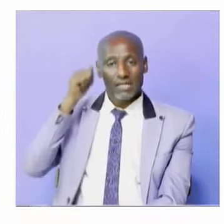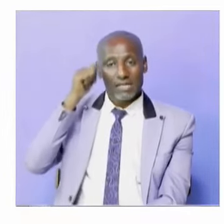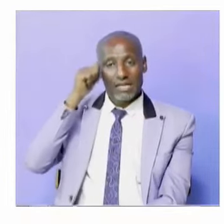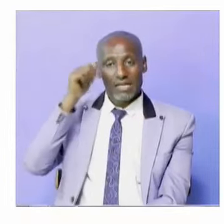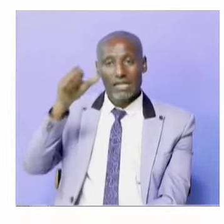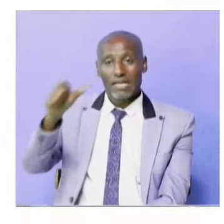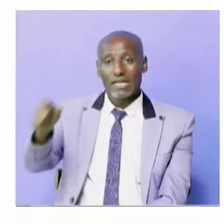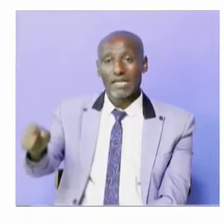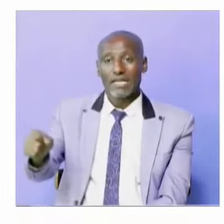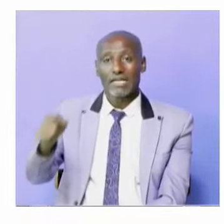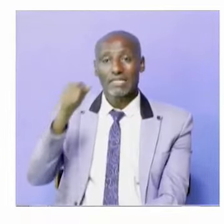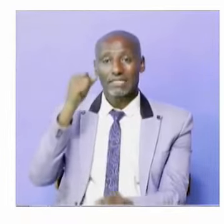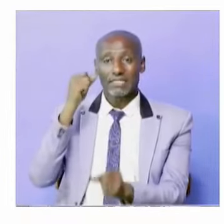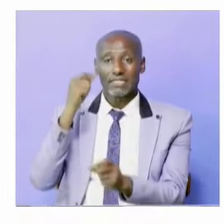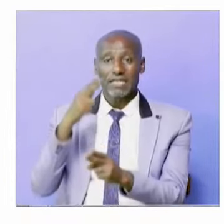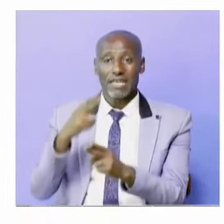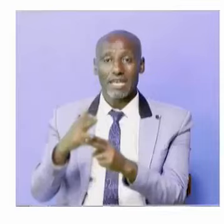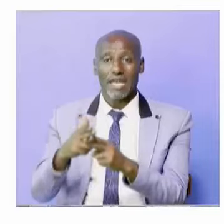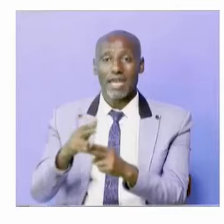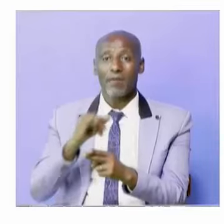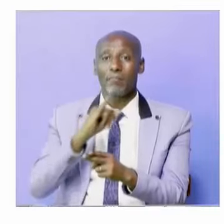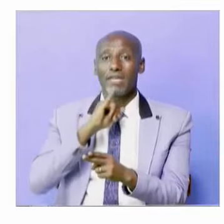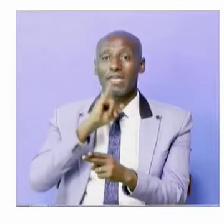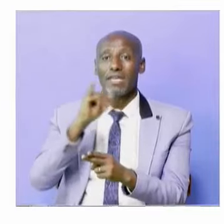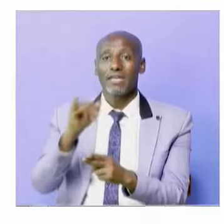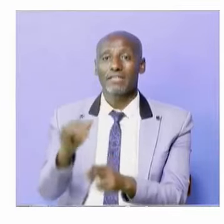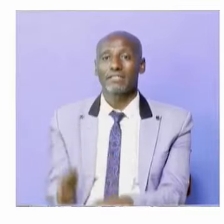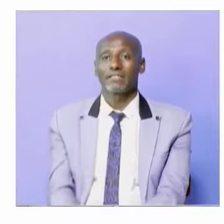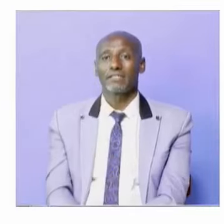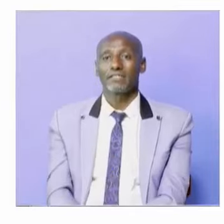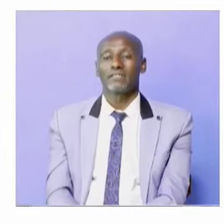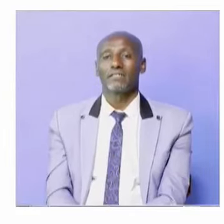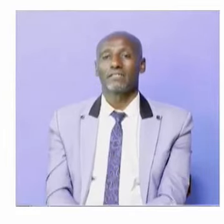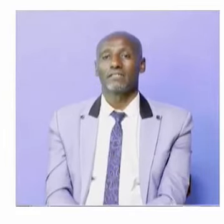His name is, look, his name